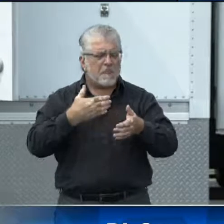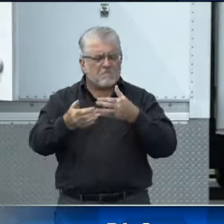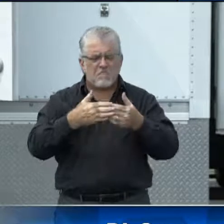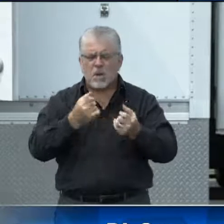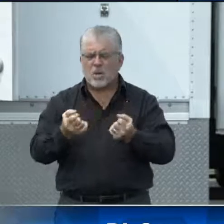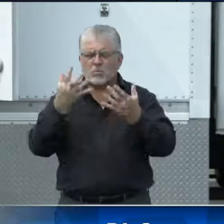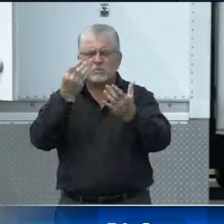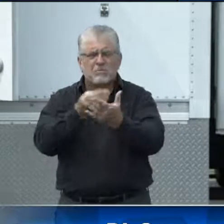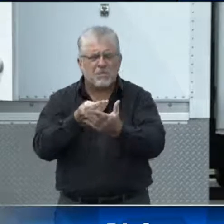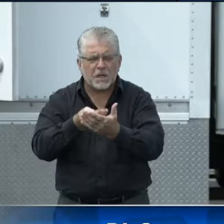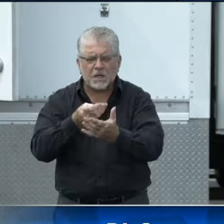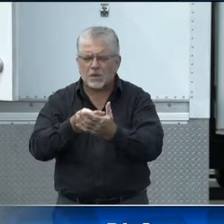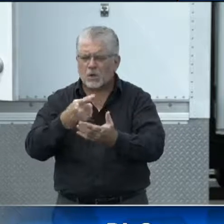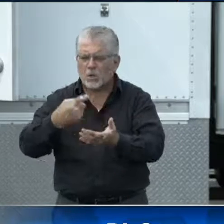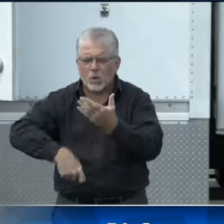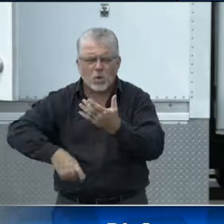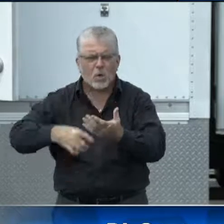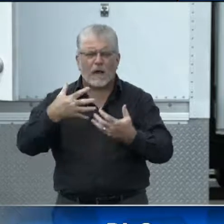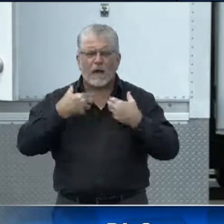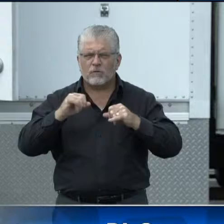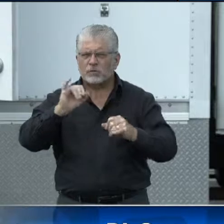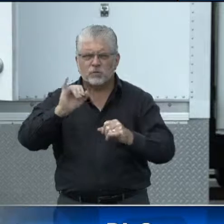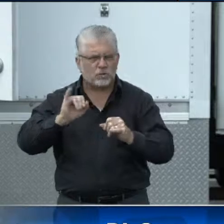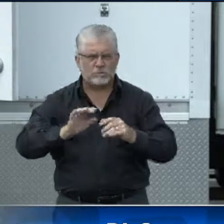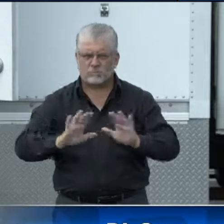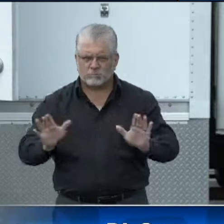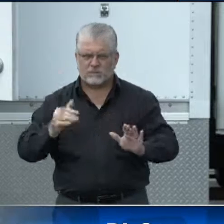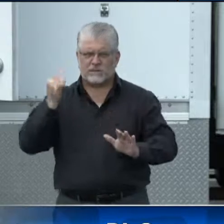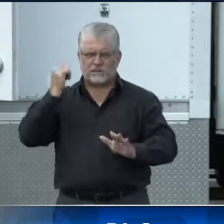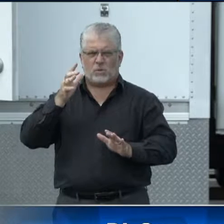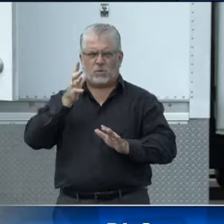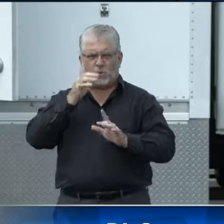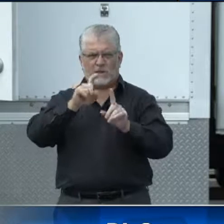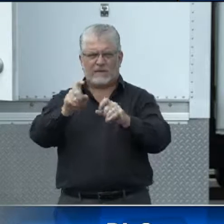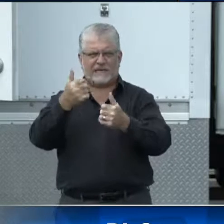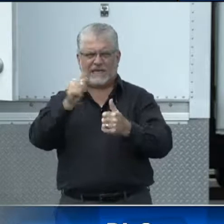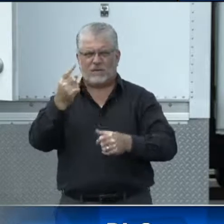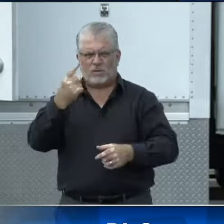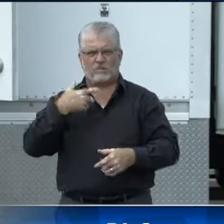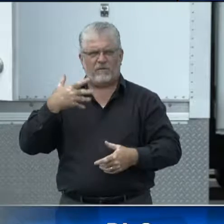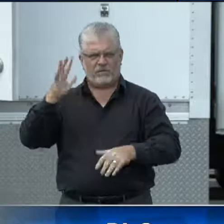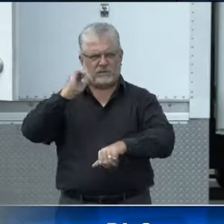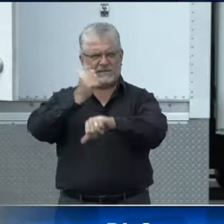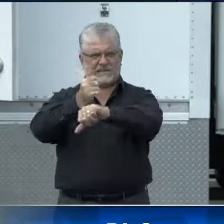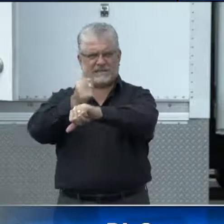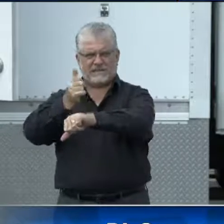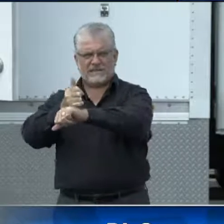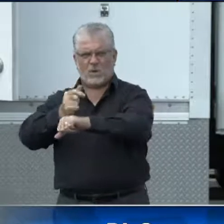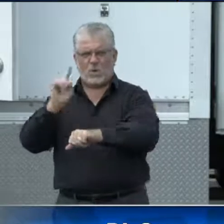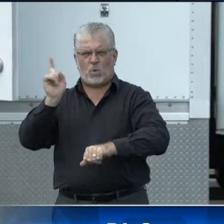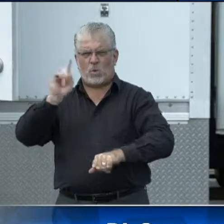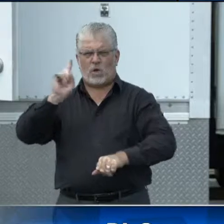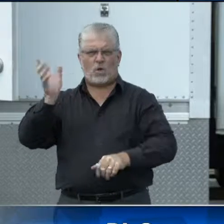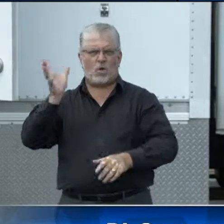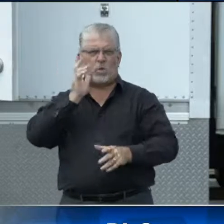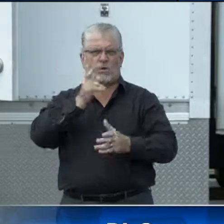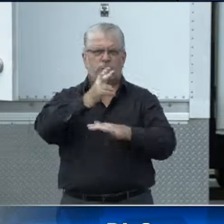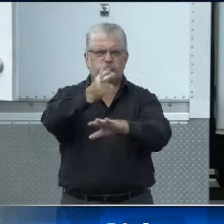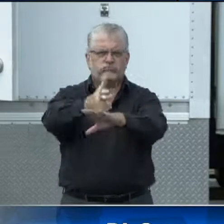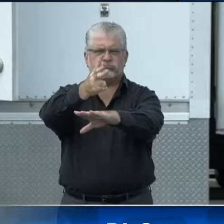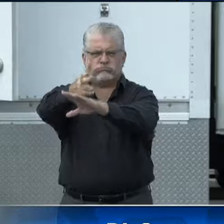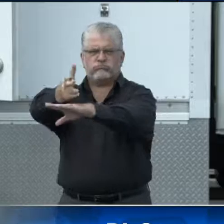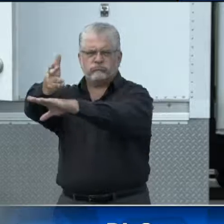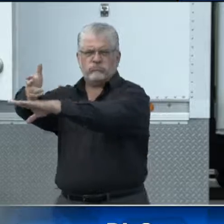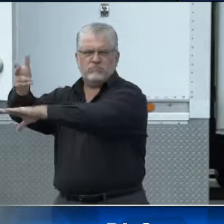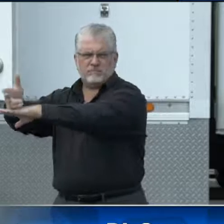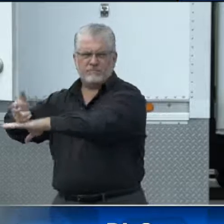on the calendar in the coming weeks, focusing on counties with the highest underserved populations. Just yesterday, Kate